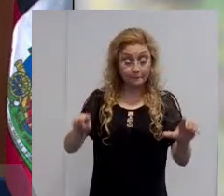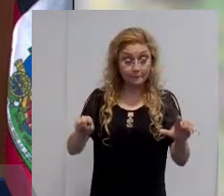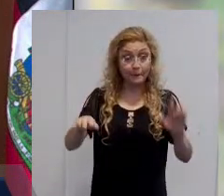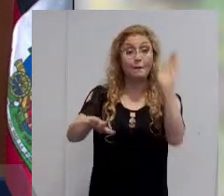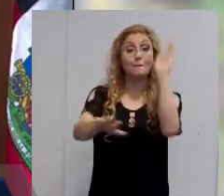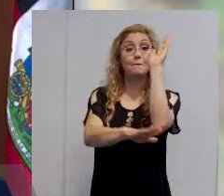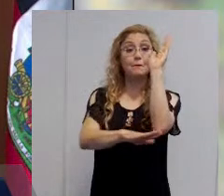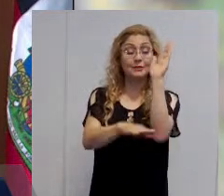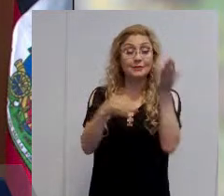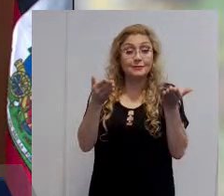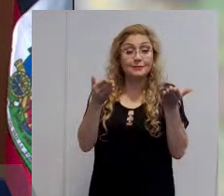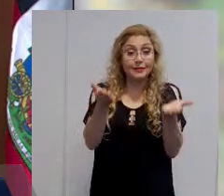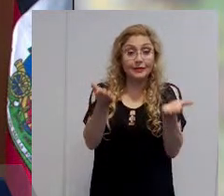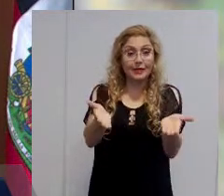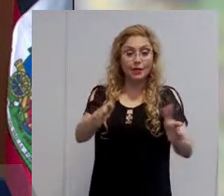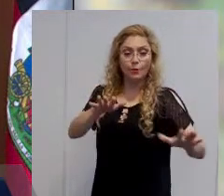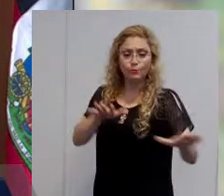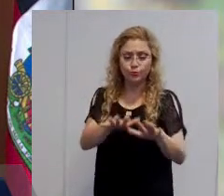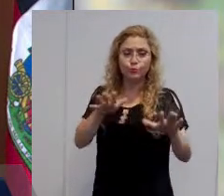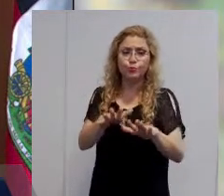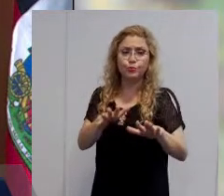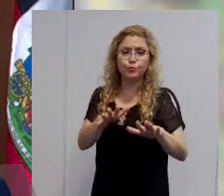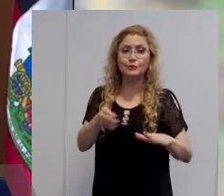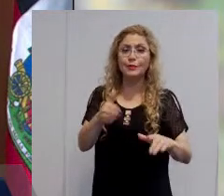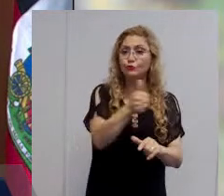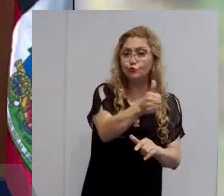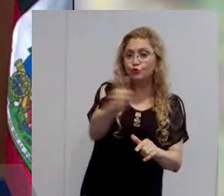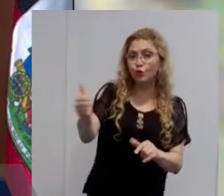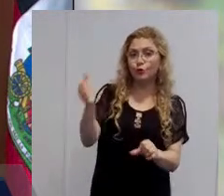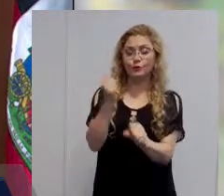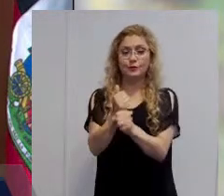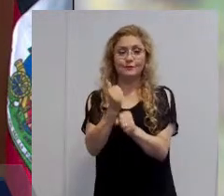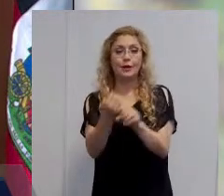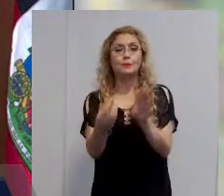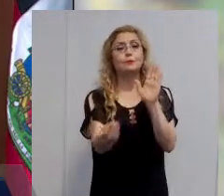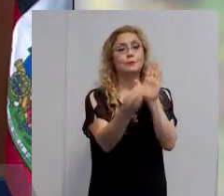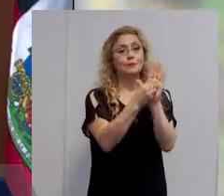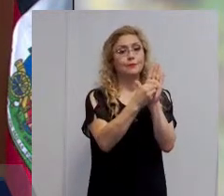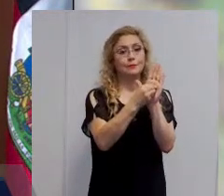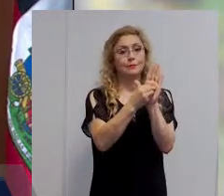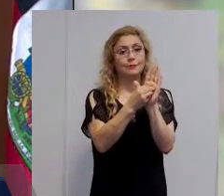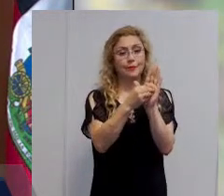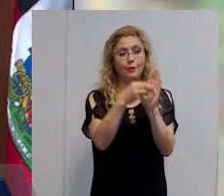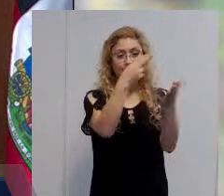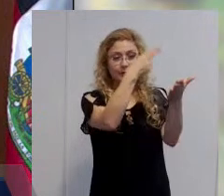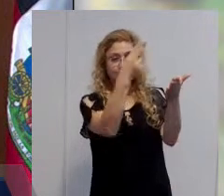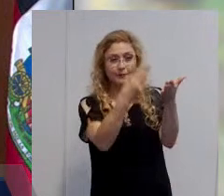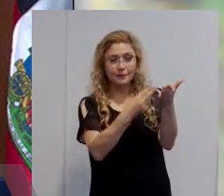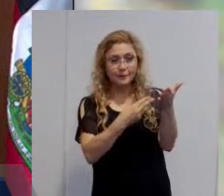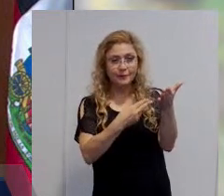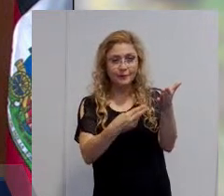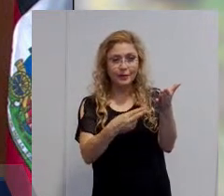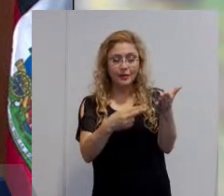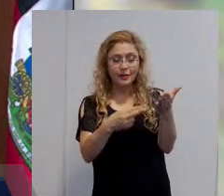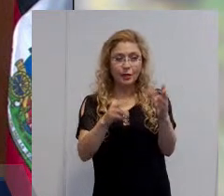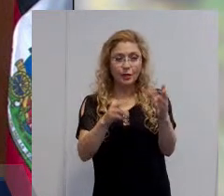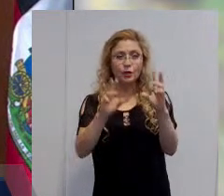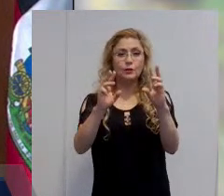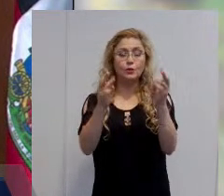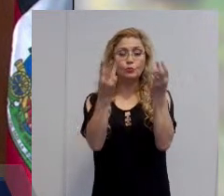Framework, and with this basis, we must push everyone to implement